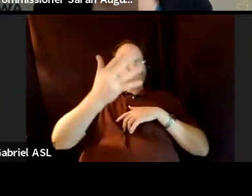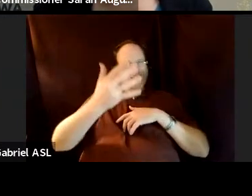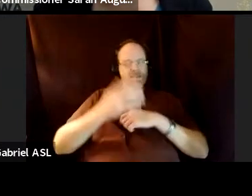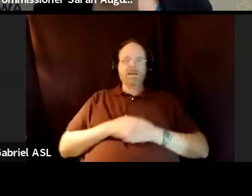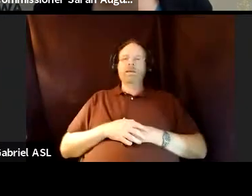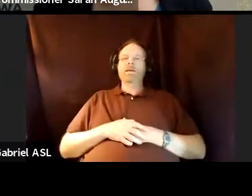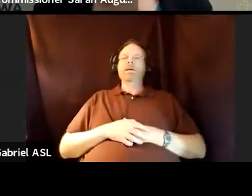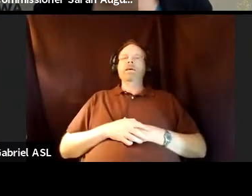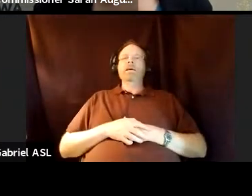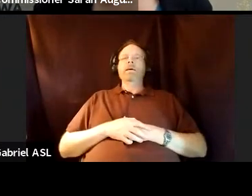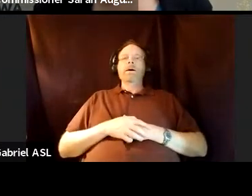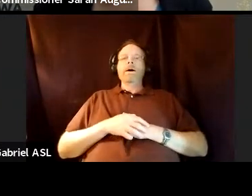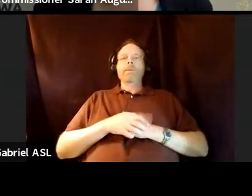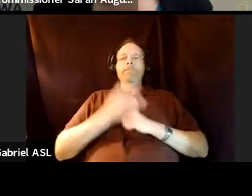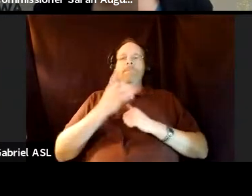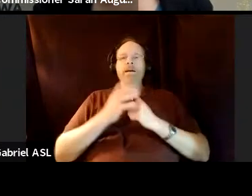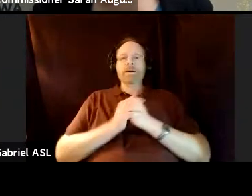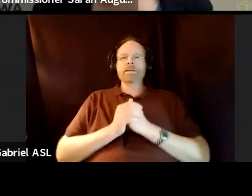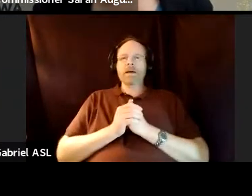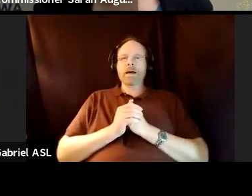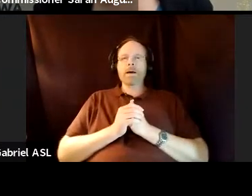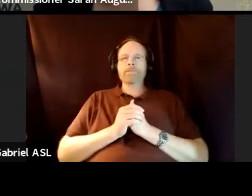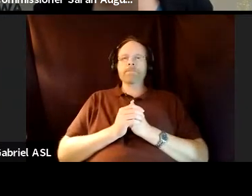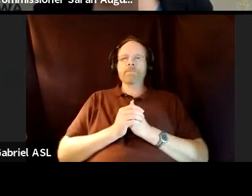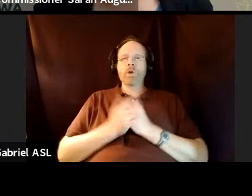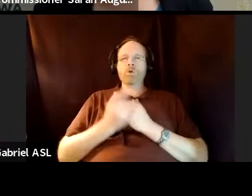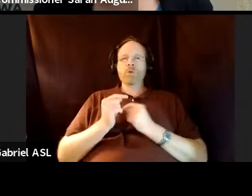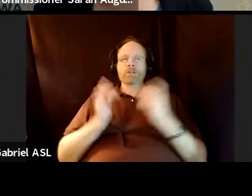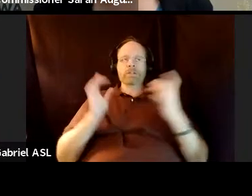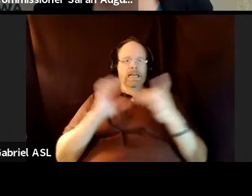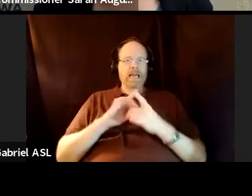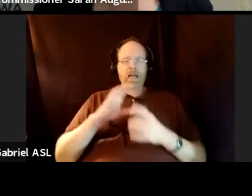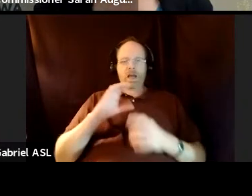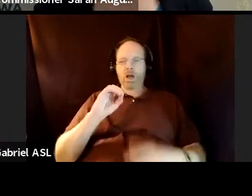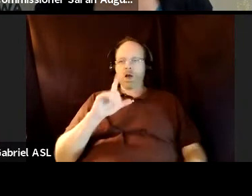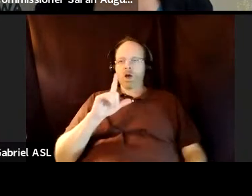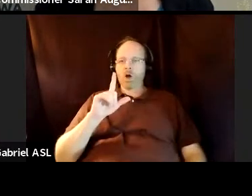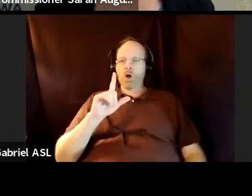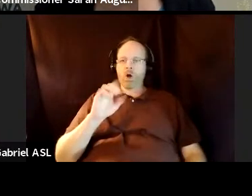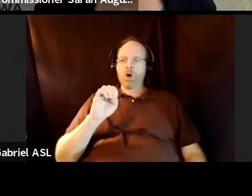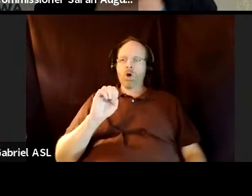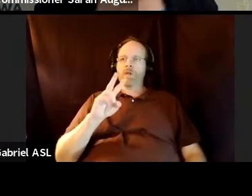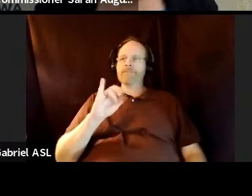the trying to unite the Colville Indian tribe.